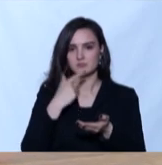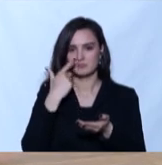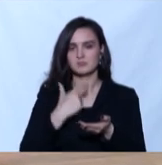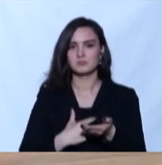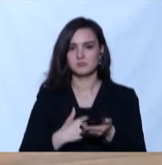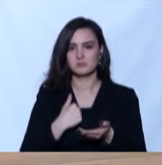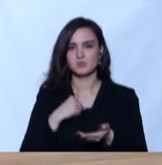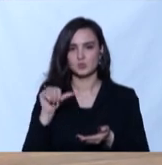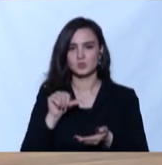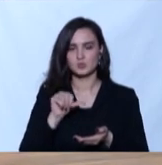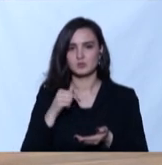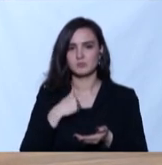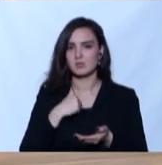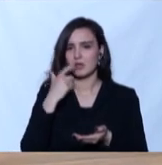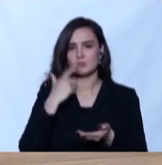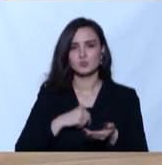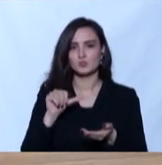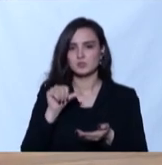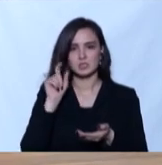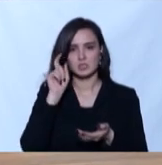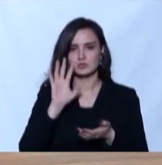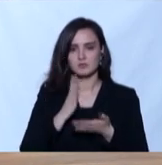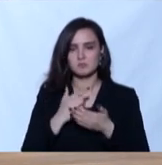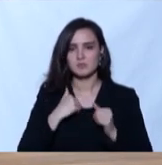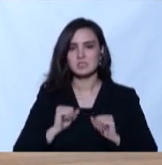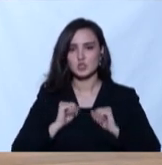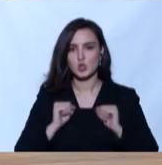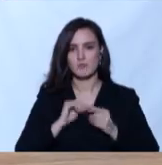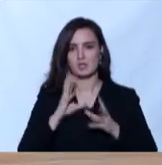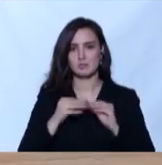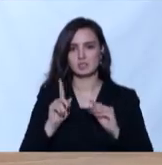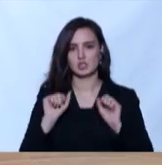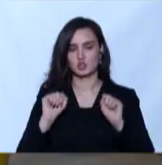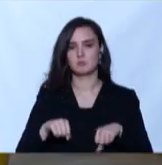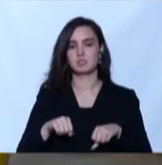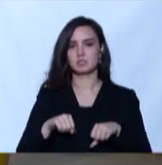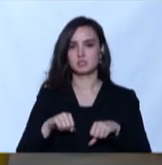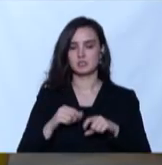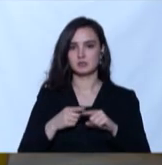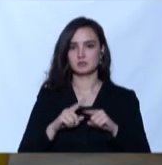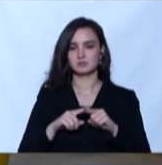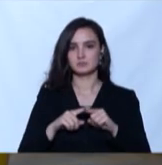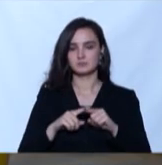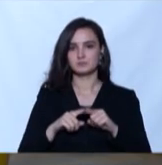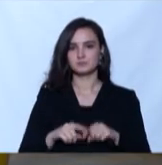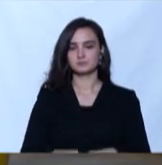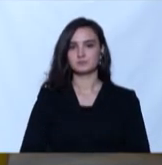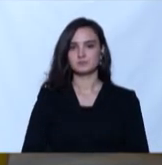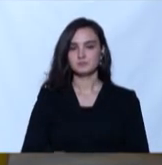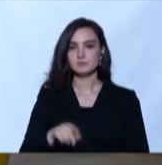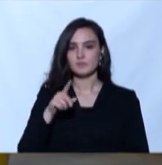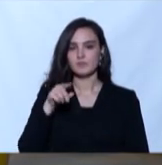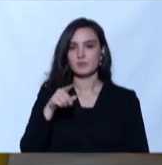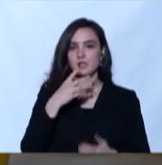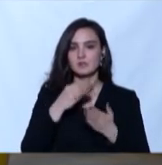wizard. I am not a bad man, and I try the best that I can." The good witch comes to her rescue and reminds her of